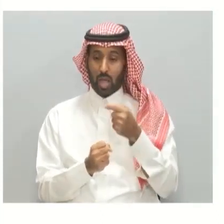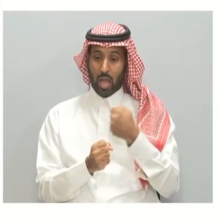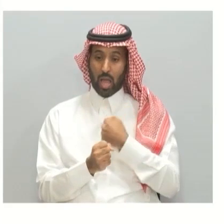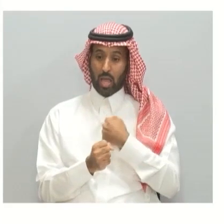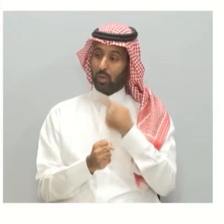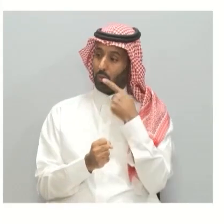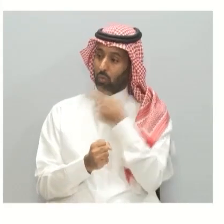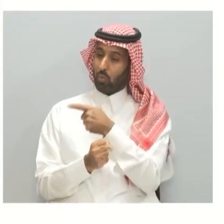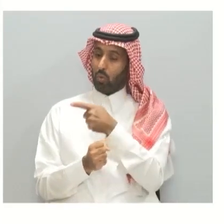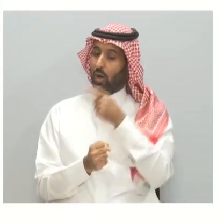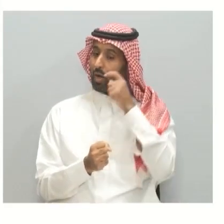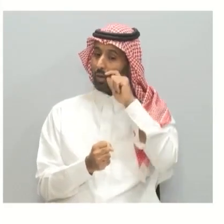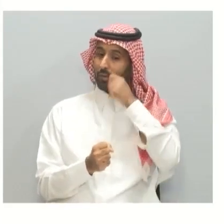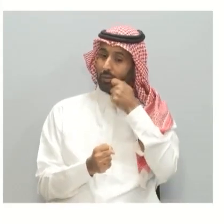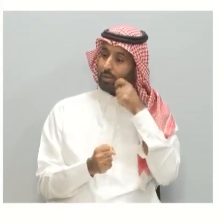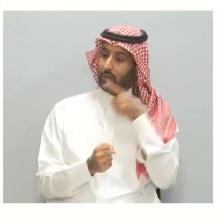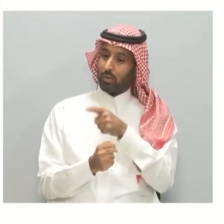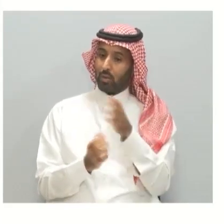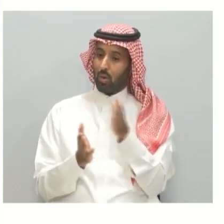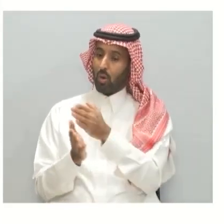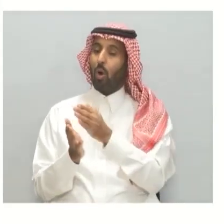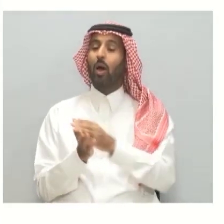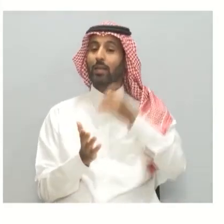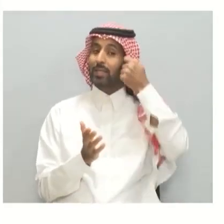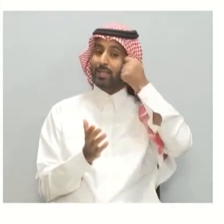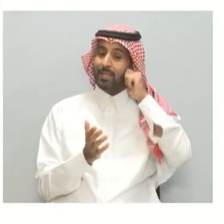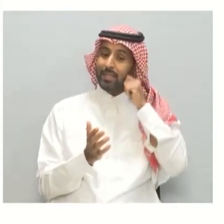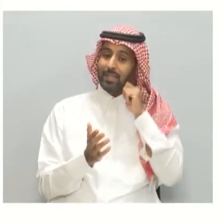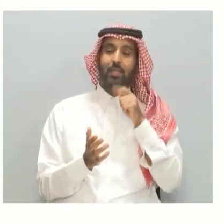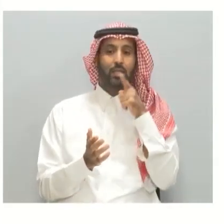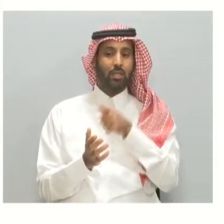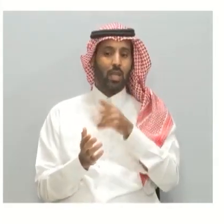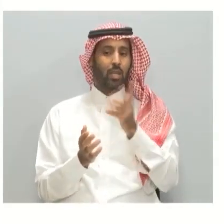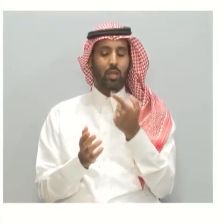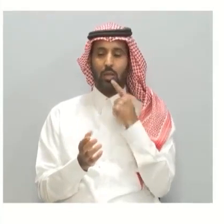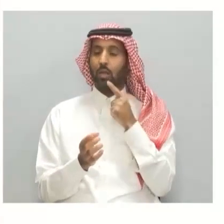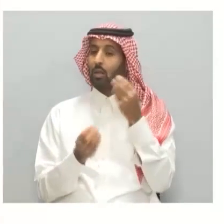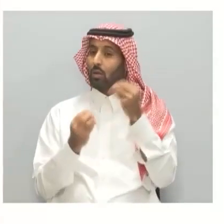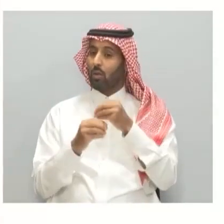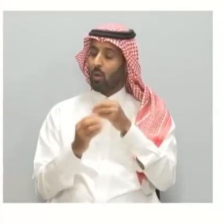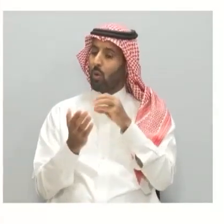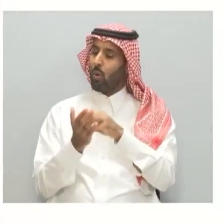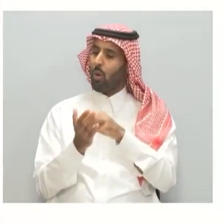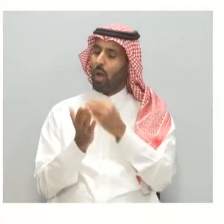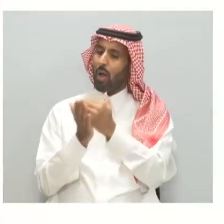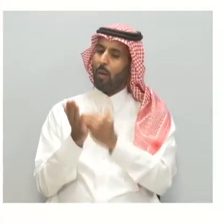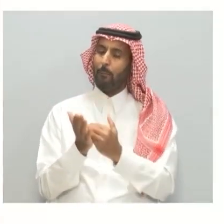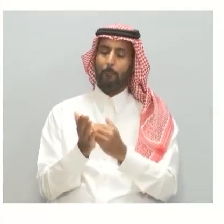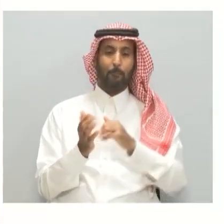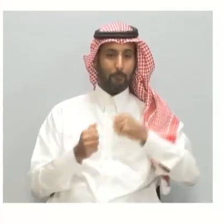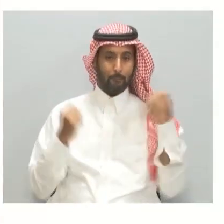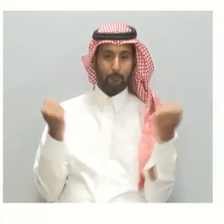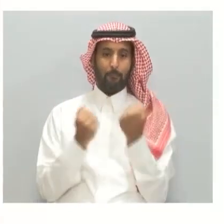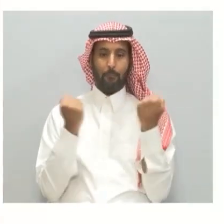he or she, and so on. Notice what each paragraph provides. So in exercise